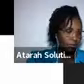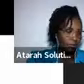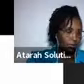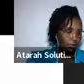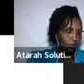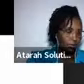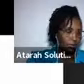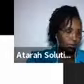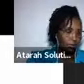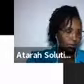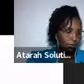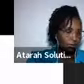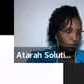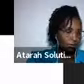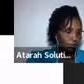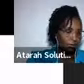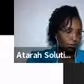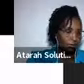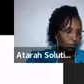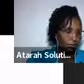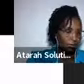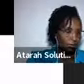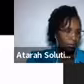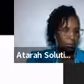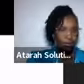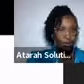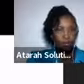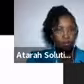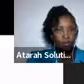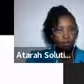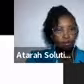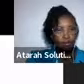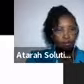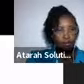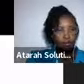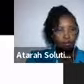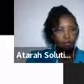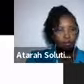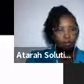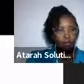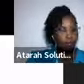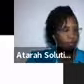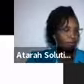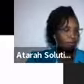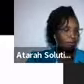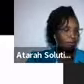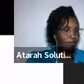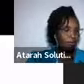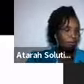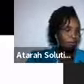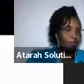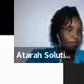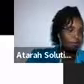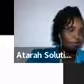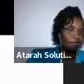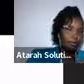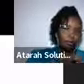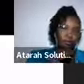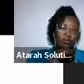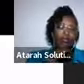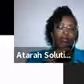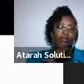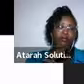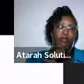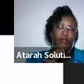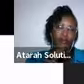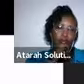calendar. So this is about LeadX. Now, in terms of revenue, so this is applicable to e-com brands. They set up